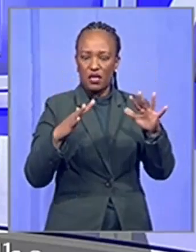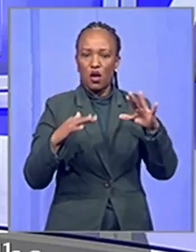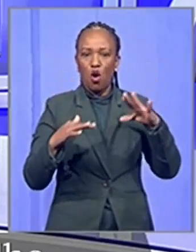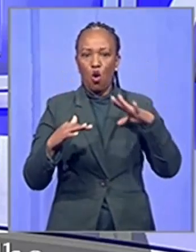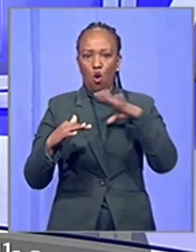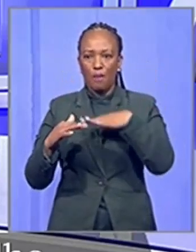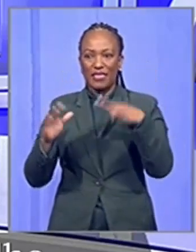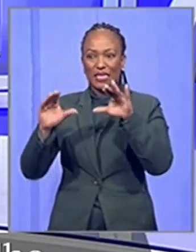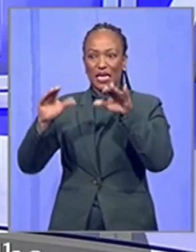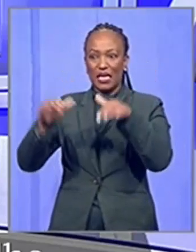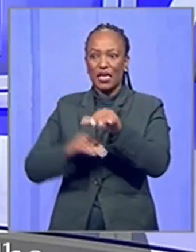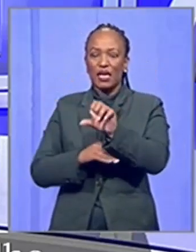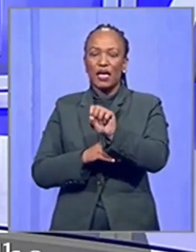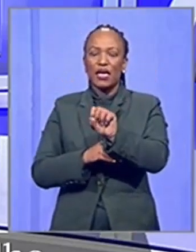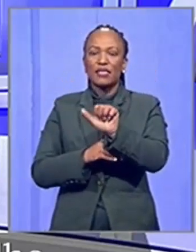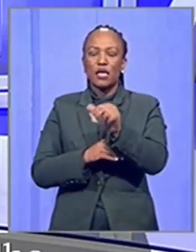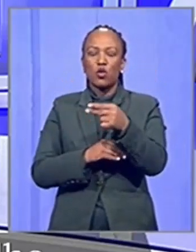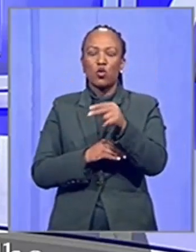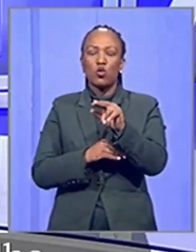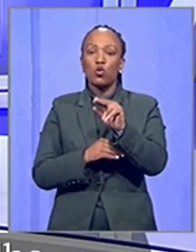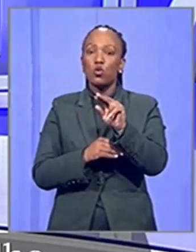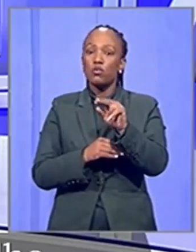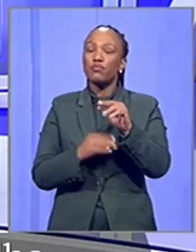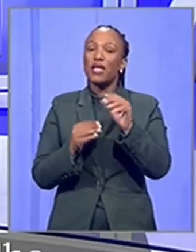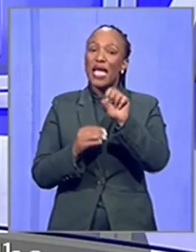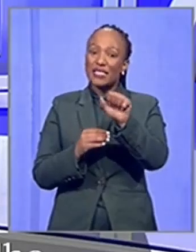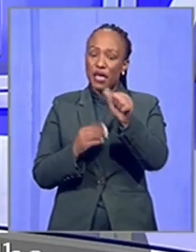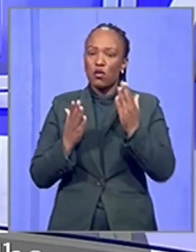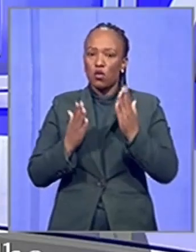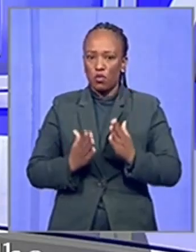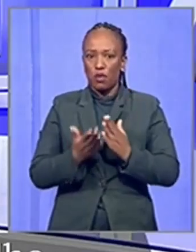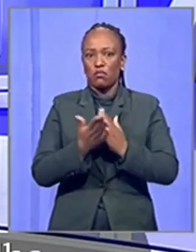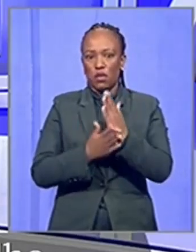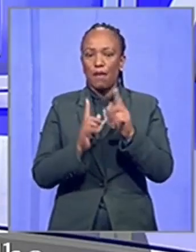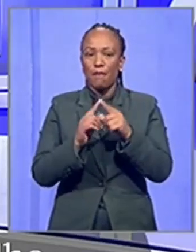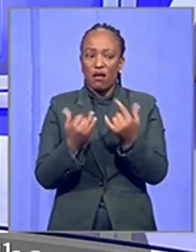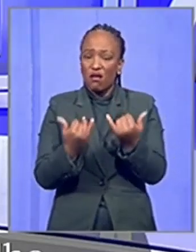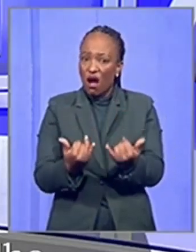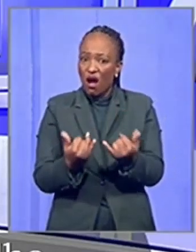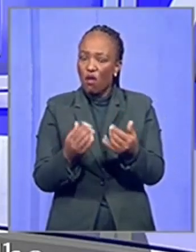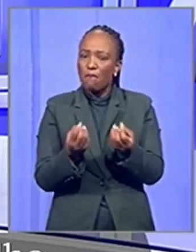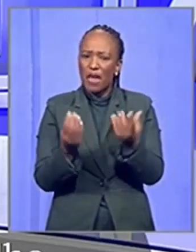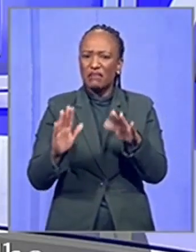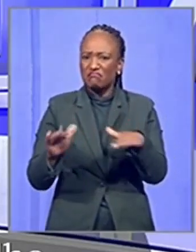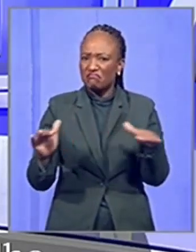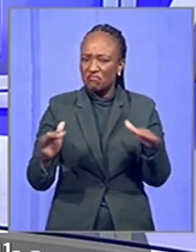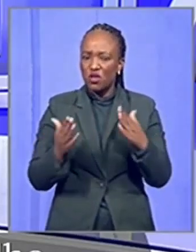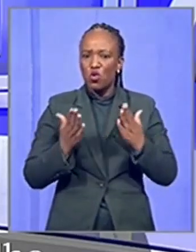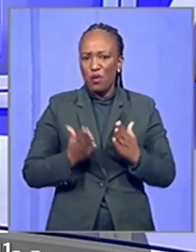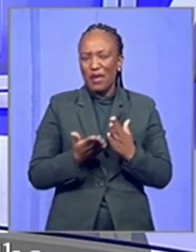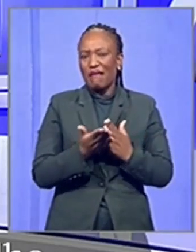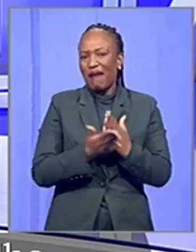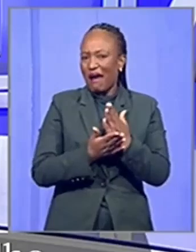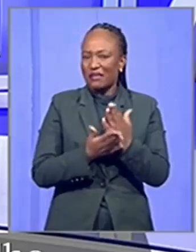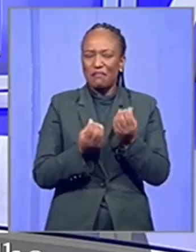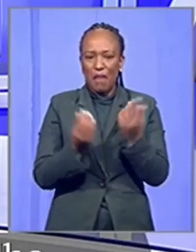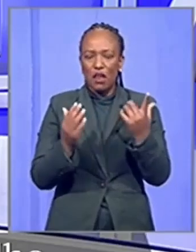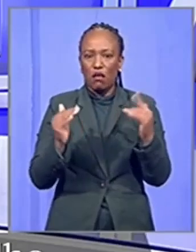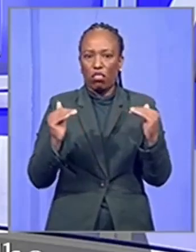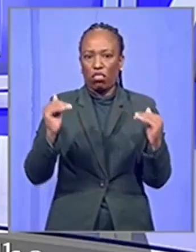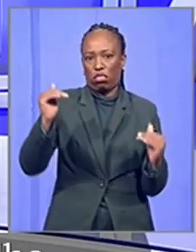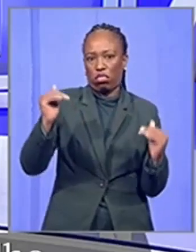ya re bana le bašwa ba gompieno ba lebanwe ke dikgwetlho tse di farologaneng tsa ditshwanelo tsa botho le go tlhoka tekano. Komishene